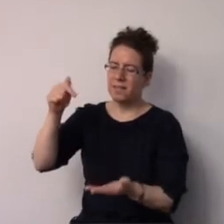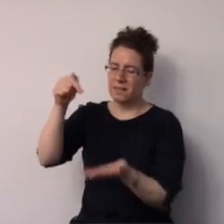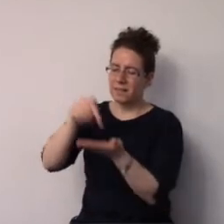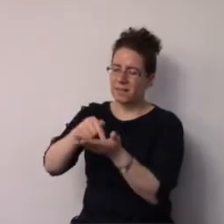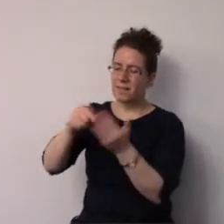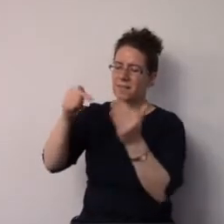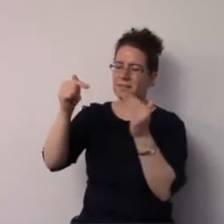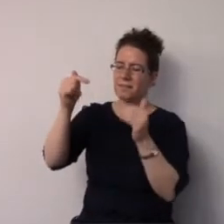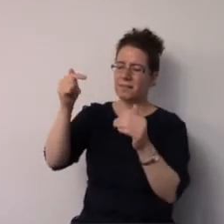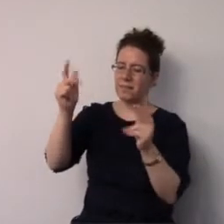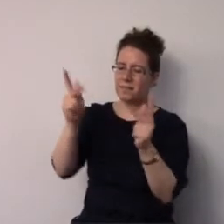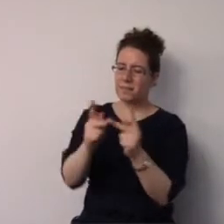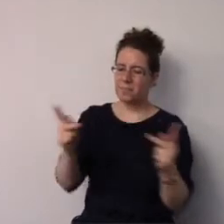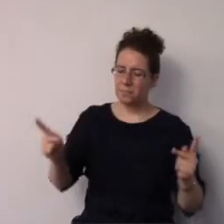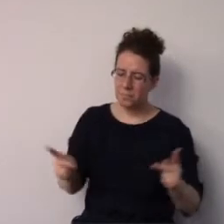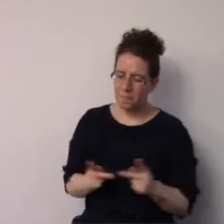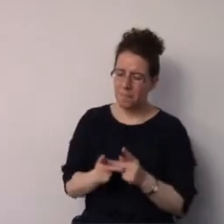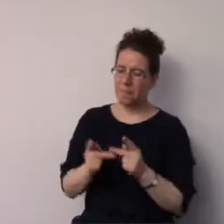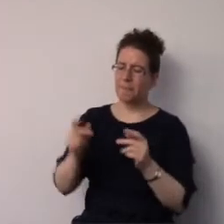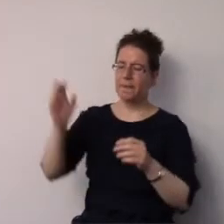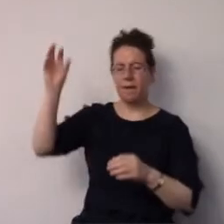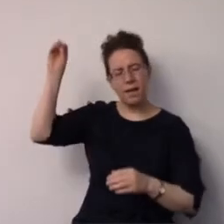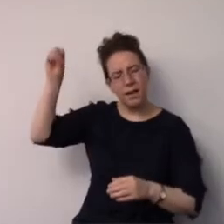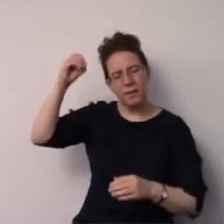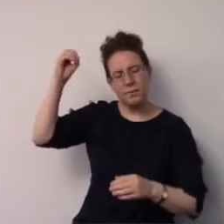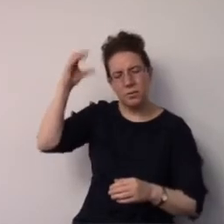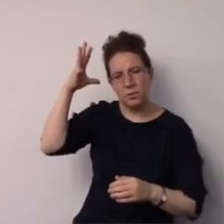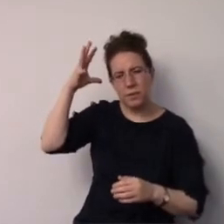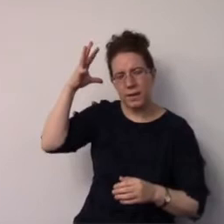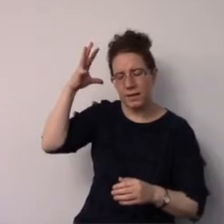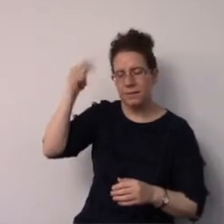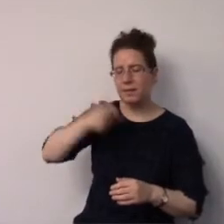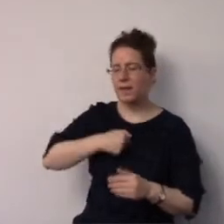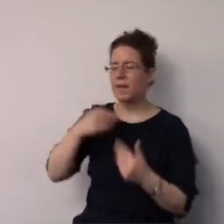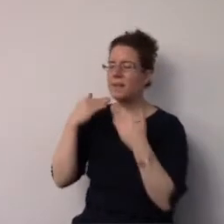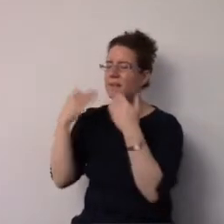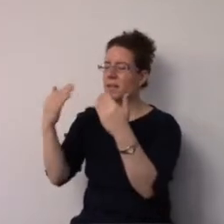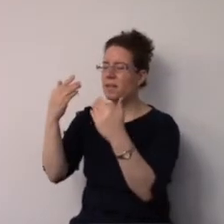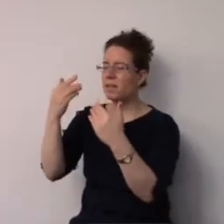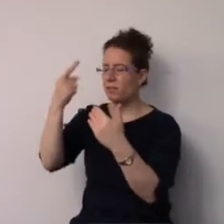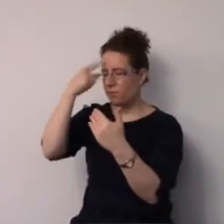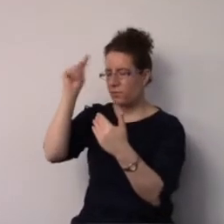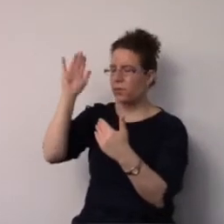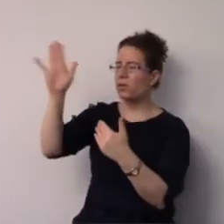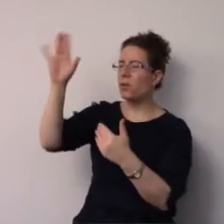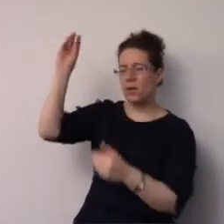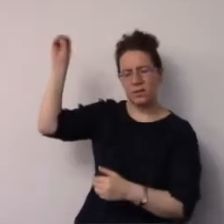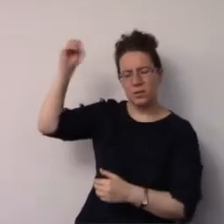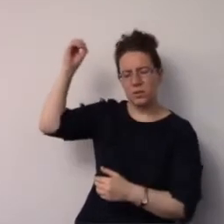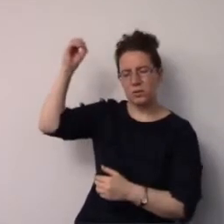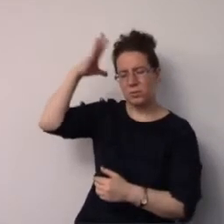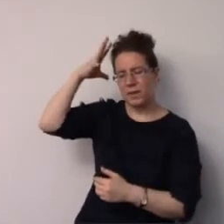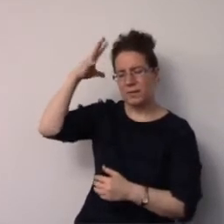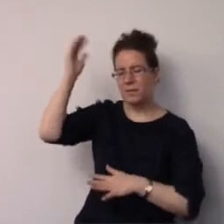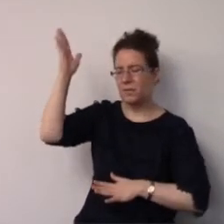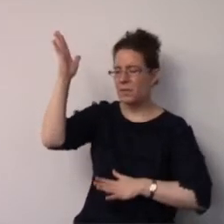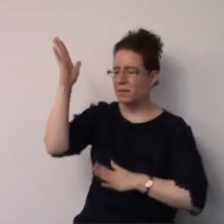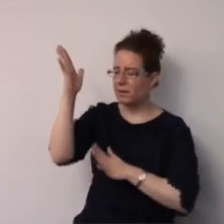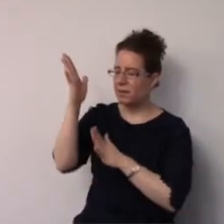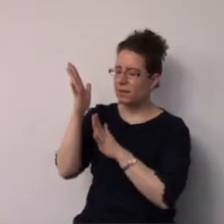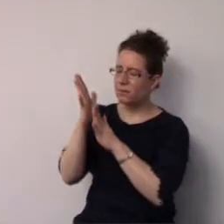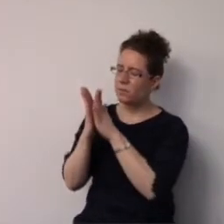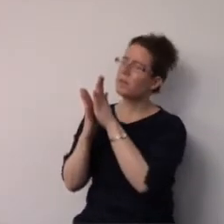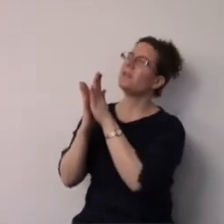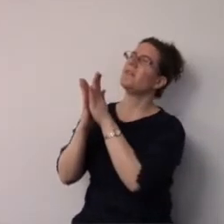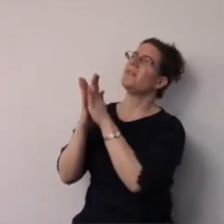you truly, God, to release our mind from chains that we cannot see, that